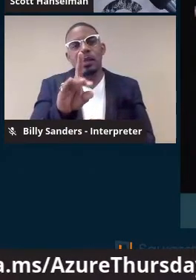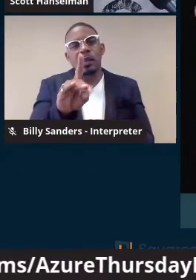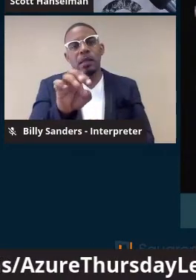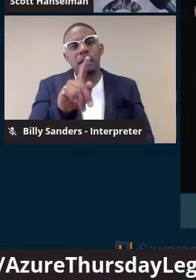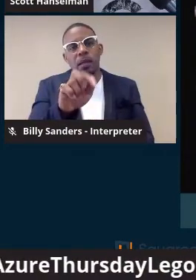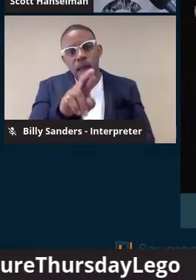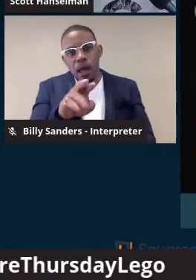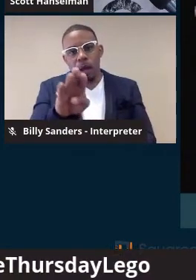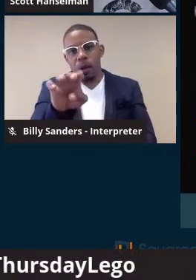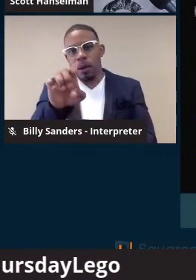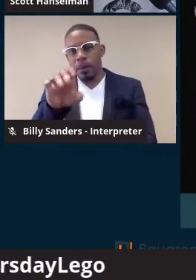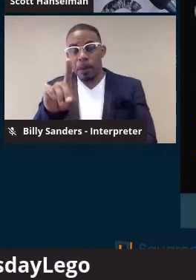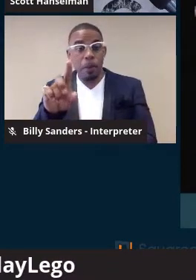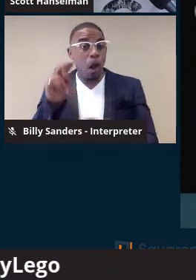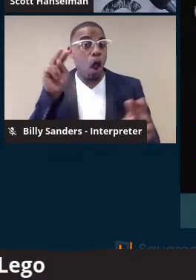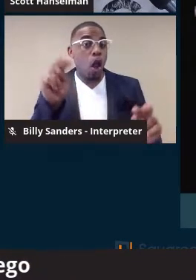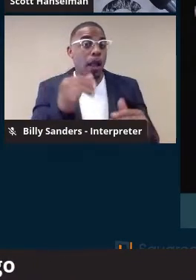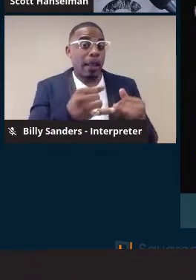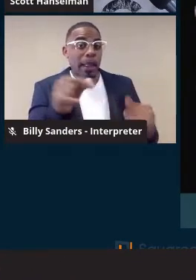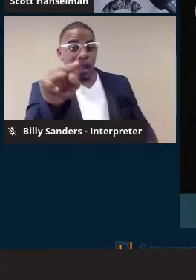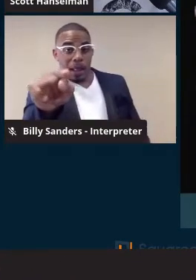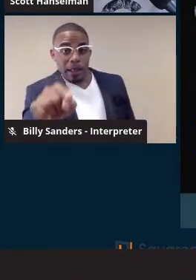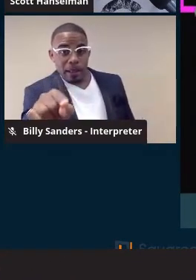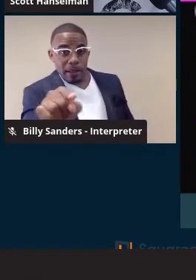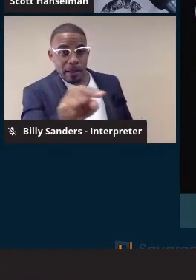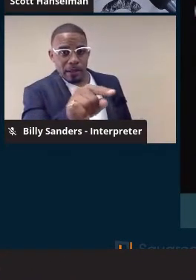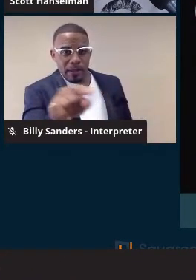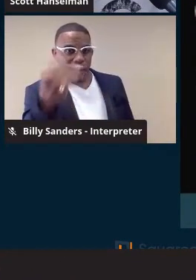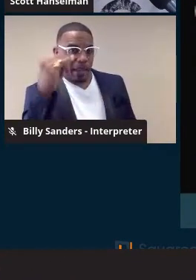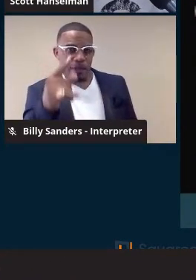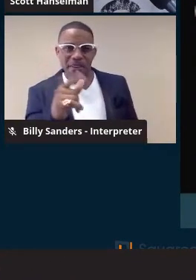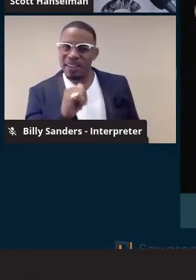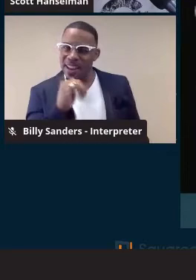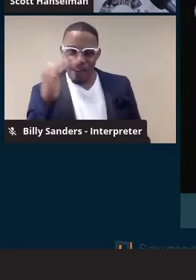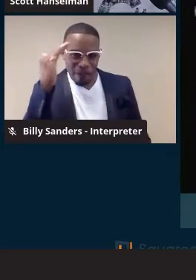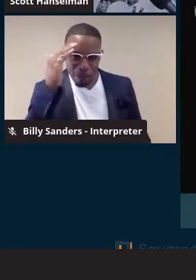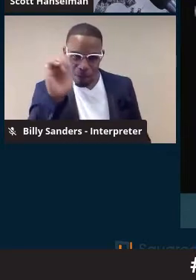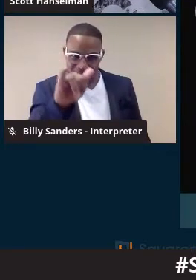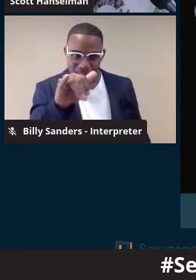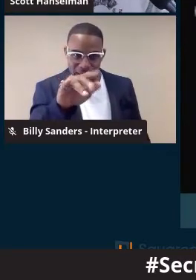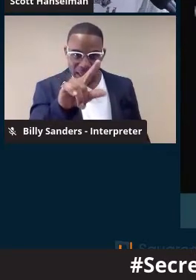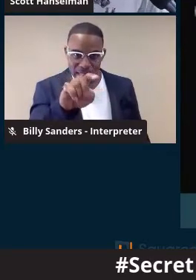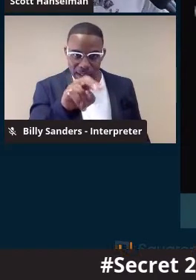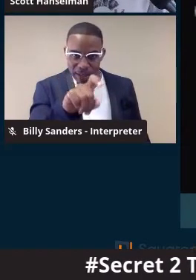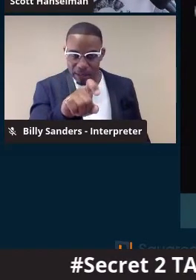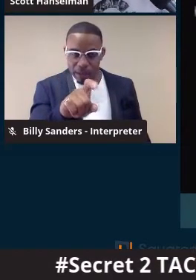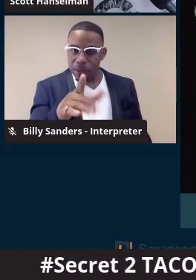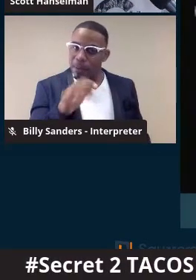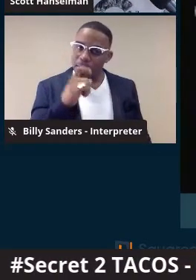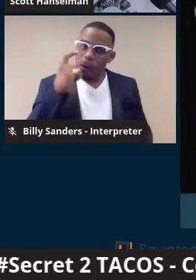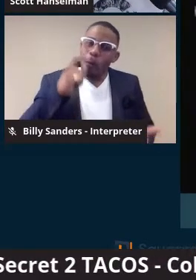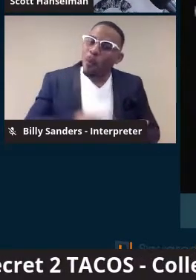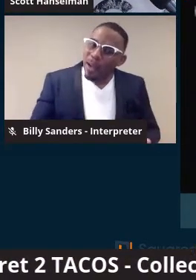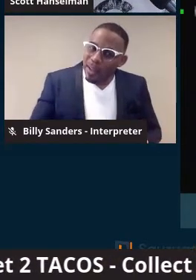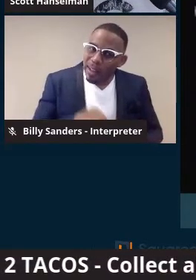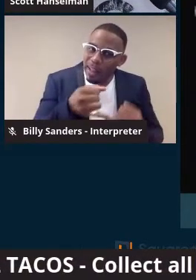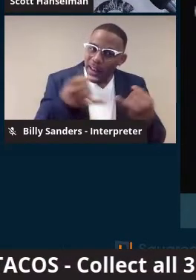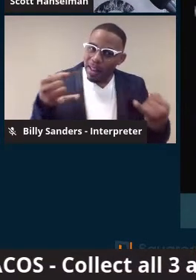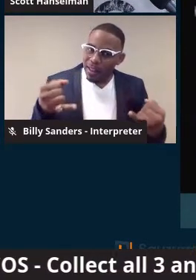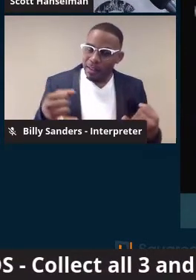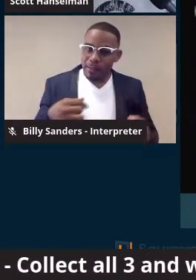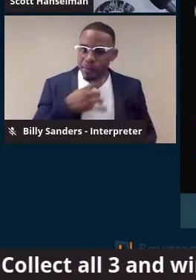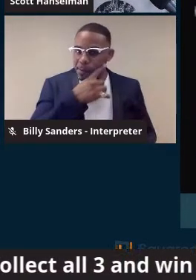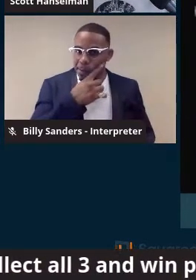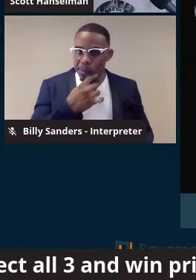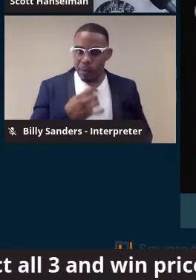build. But look at this line right here. If you're not familiar with Linux, you may not recognize that line.